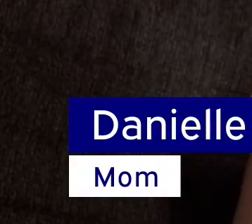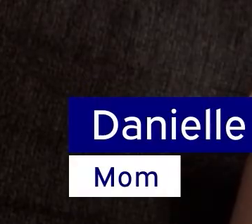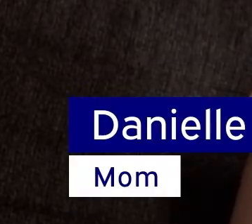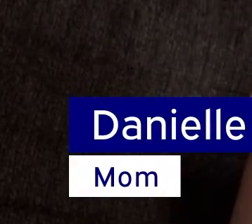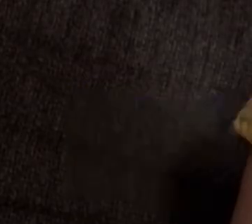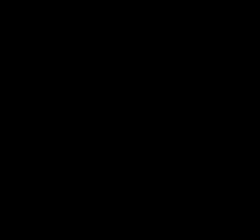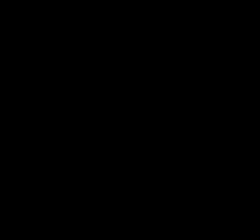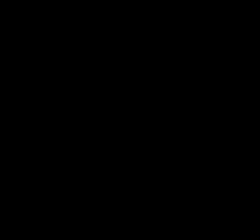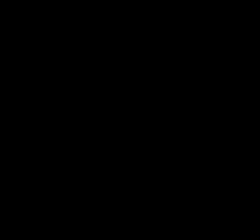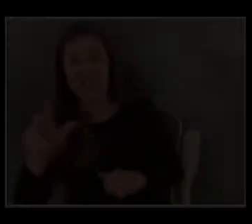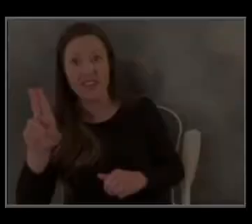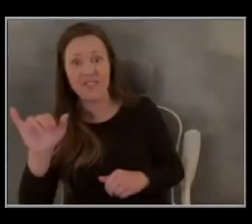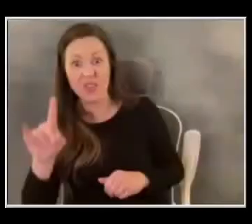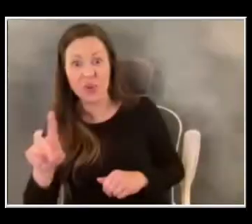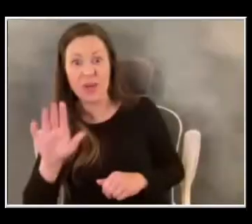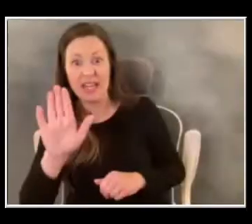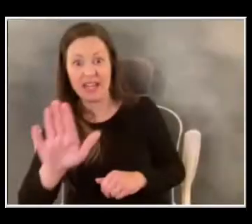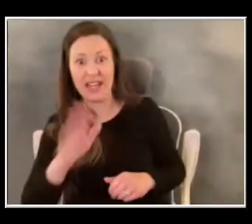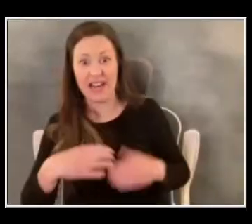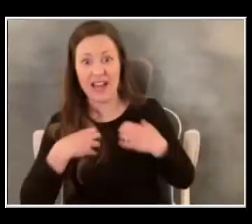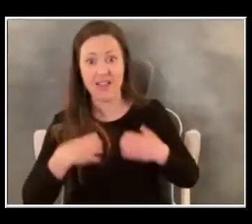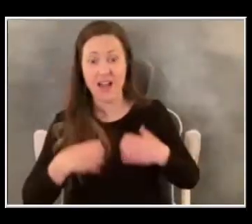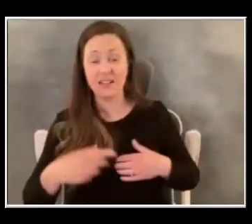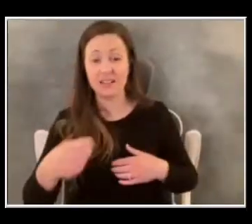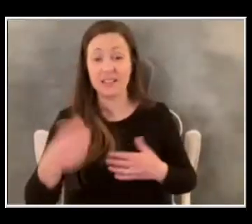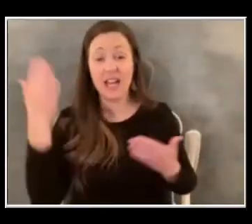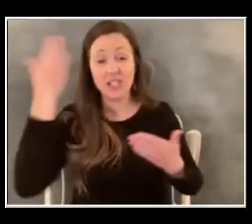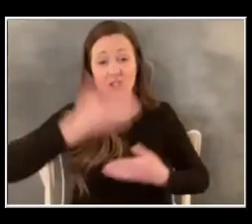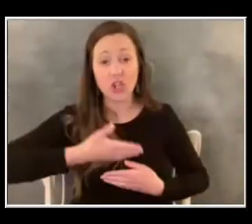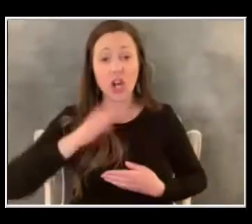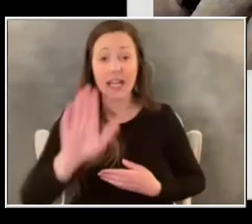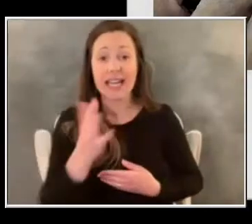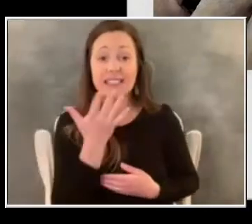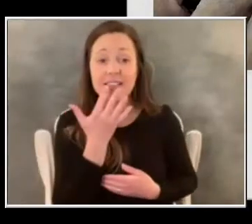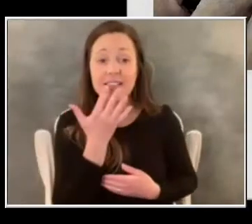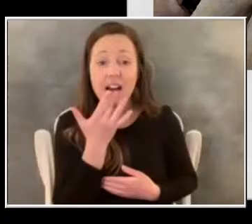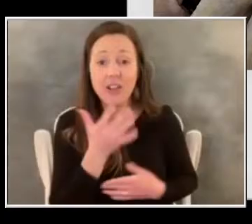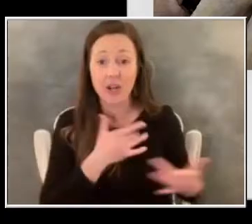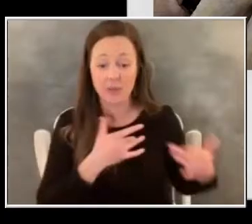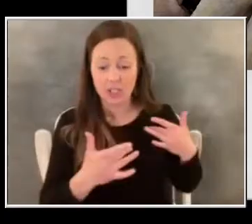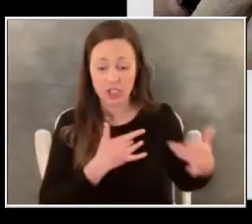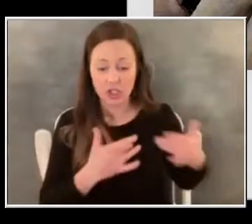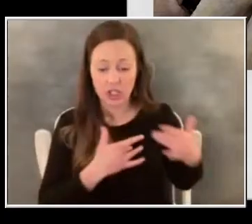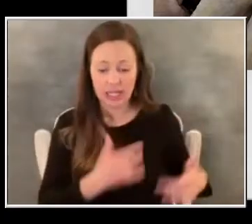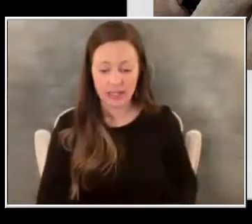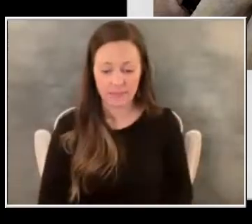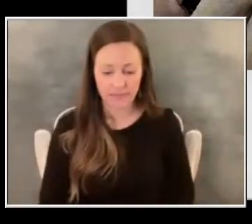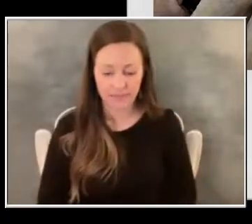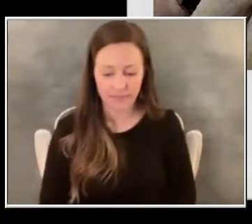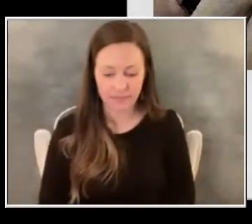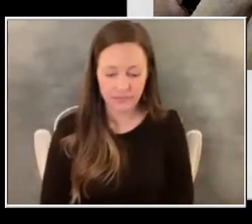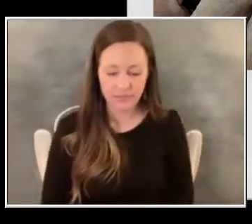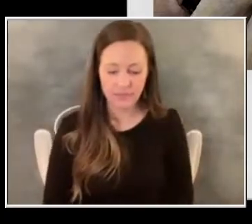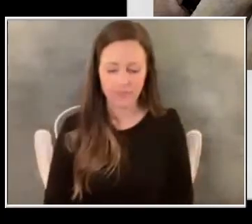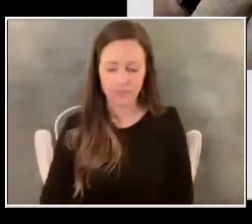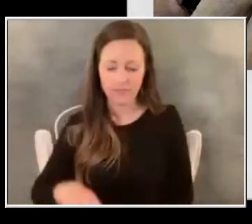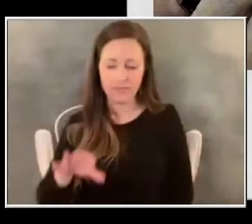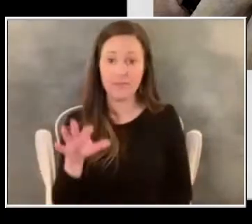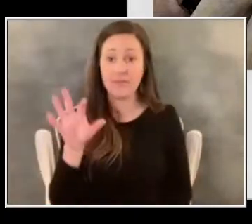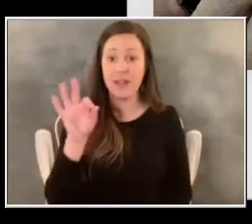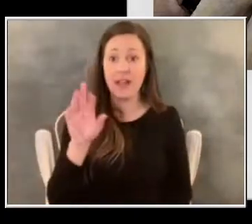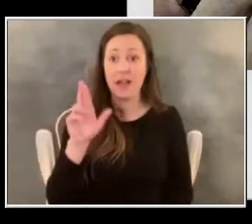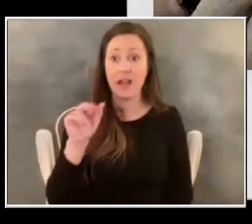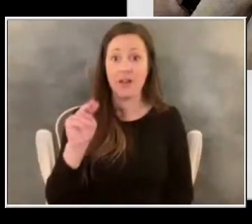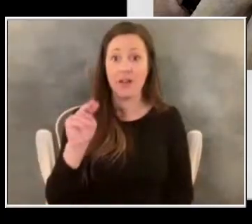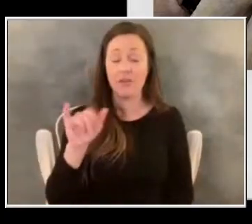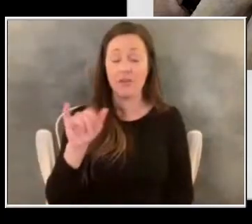was smashed. In the dark, Frankie's coloring was concerning. Turns out Frankie was bruised. That's because the